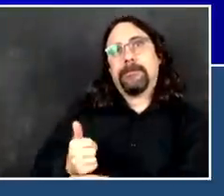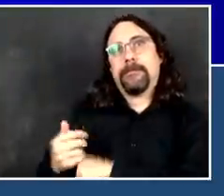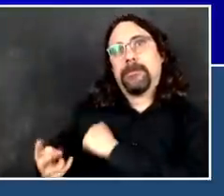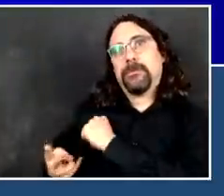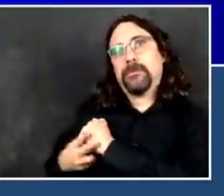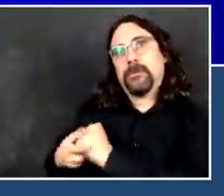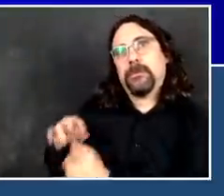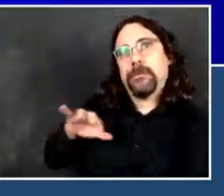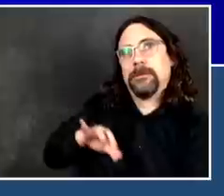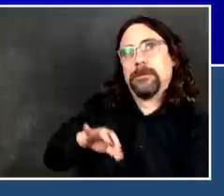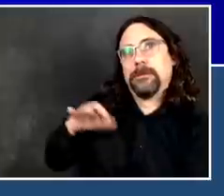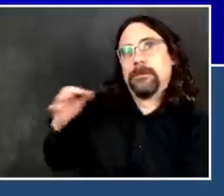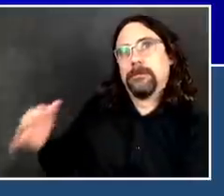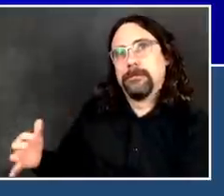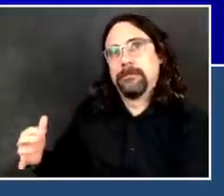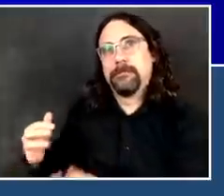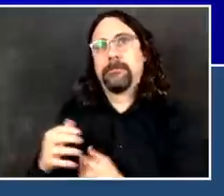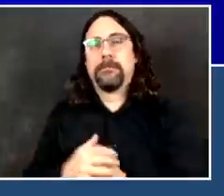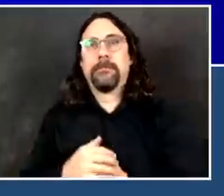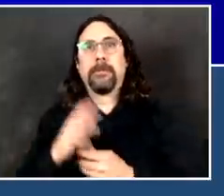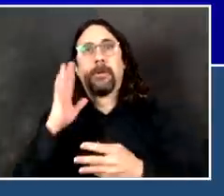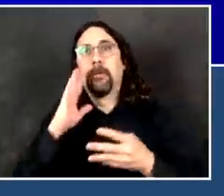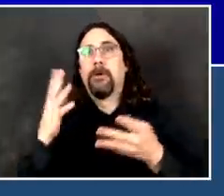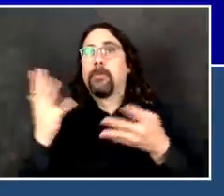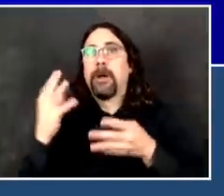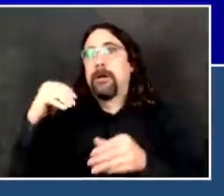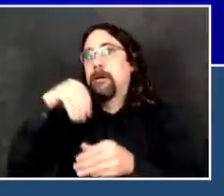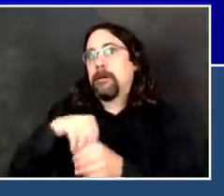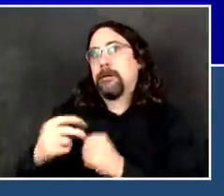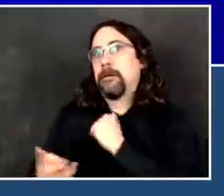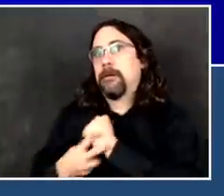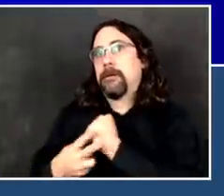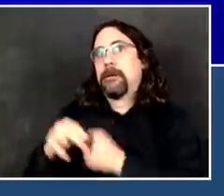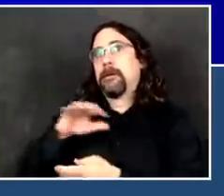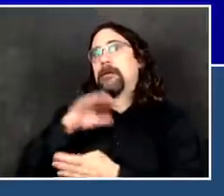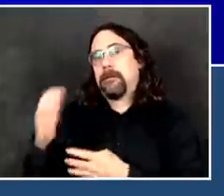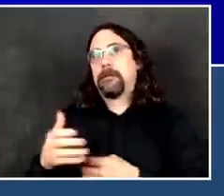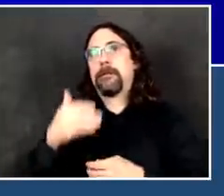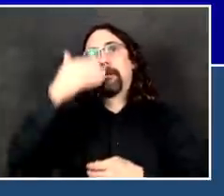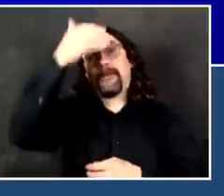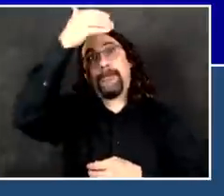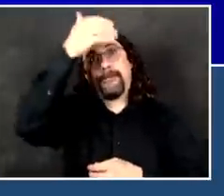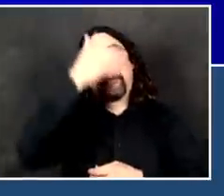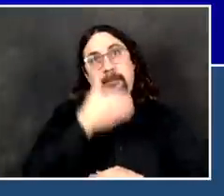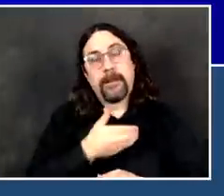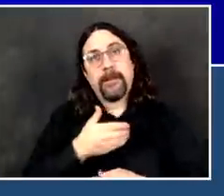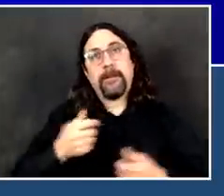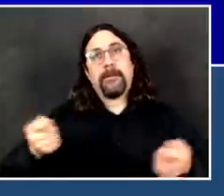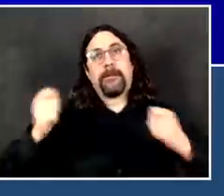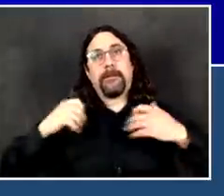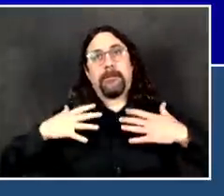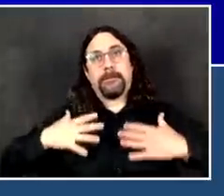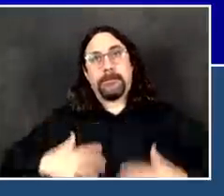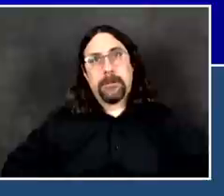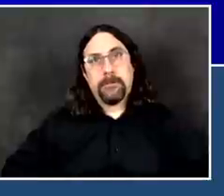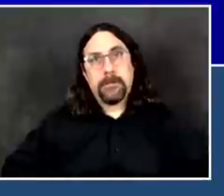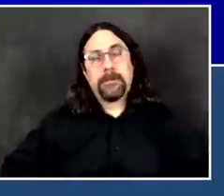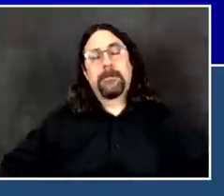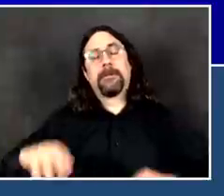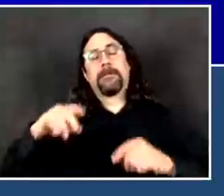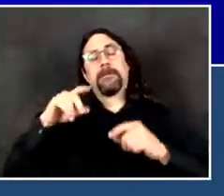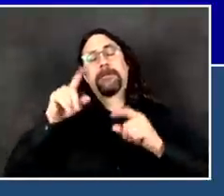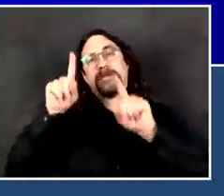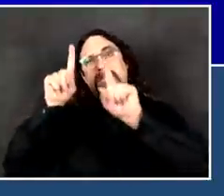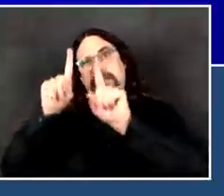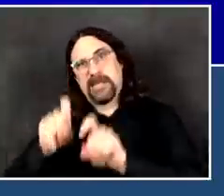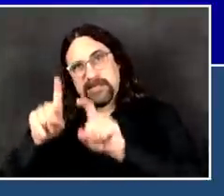surgical gowns, the test kits, and now the ventilators. We're going to create a ready supply of those so we'll always have enough in